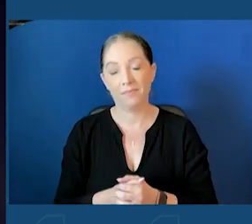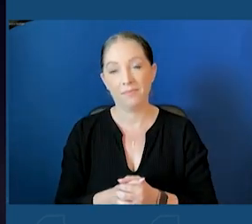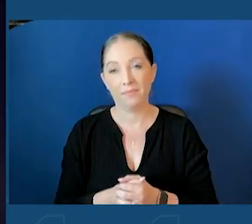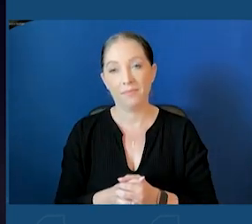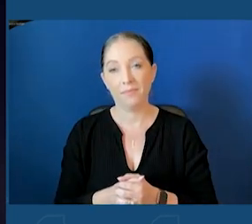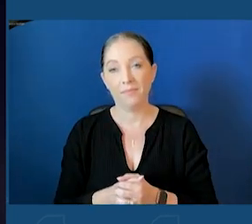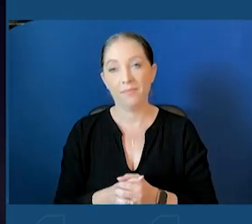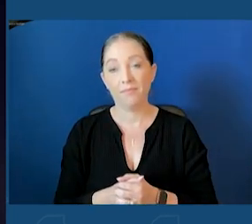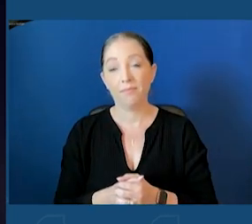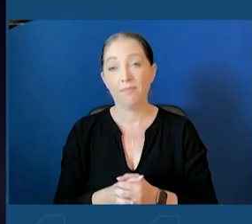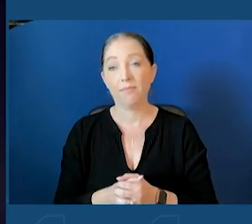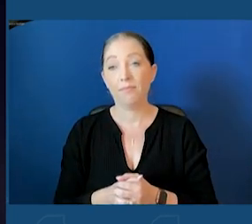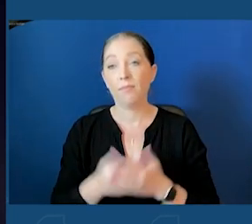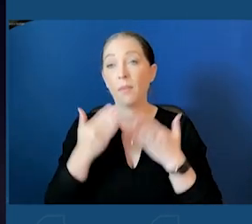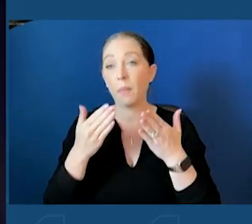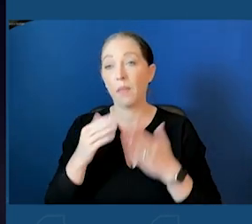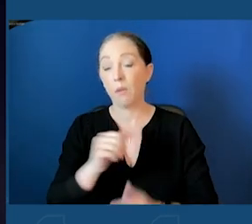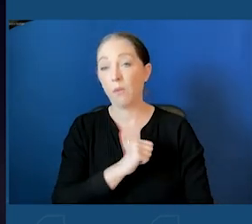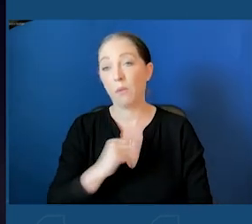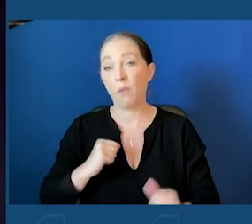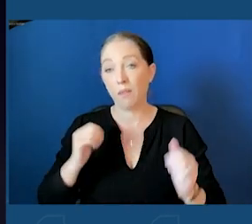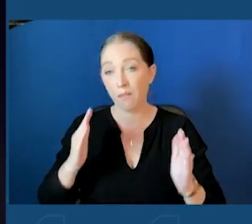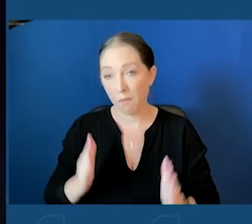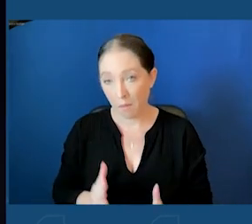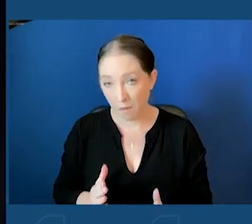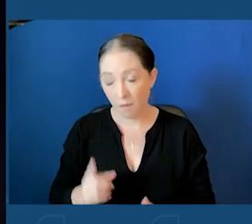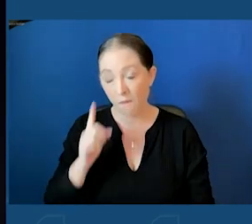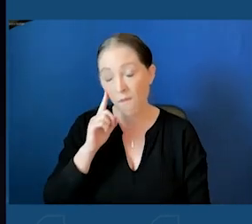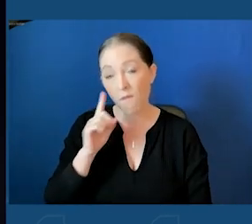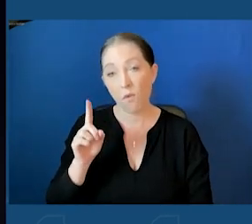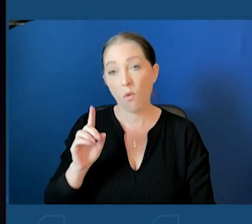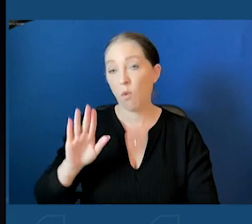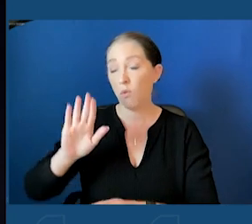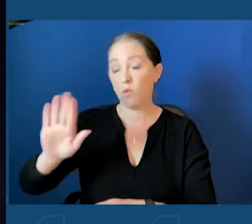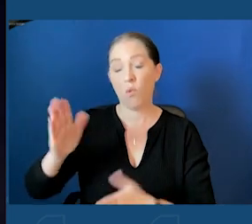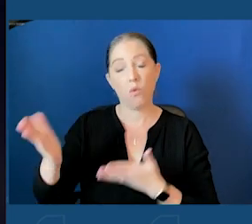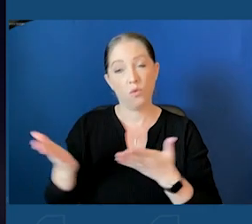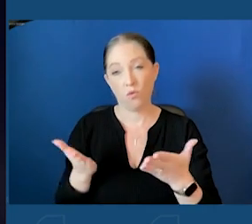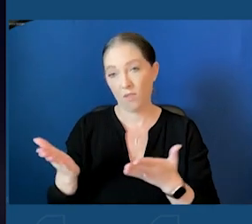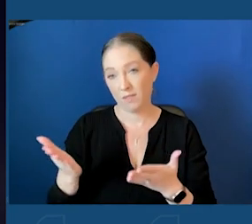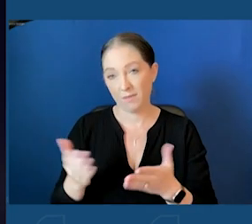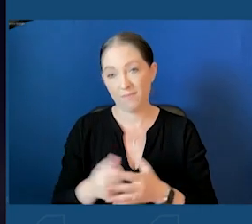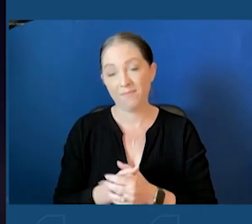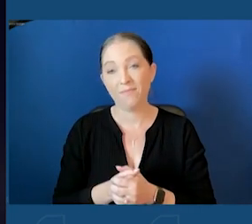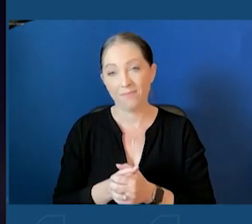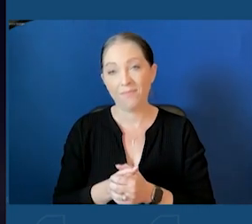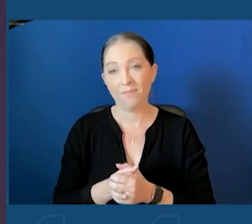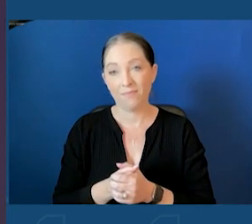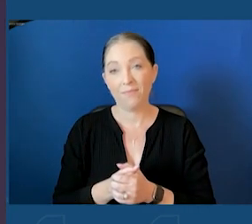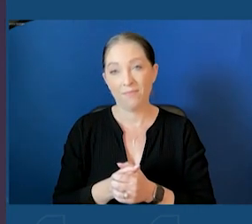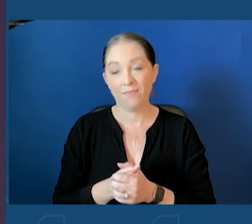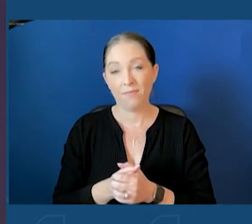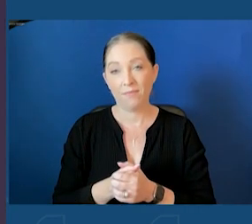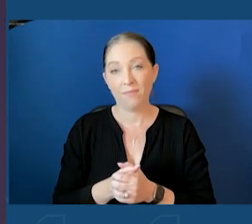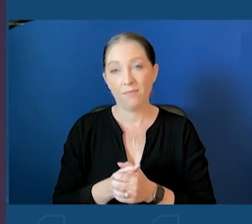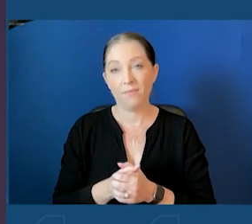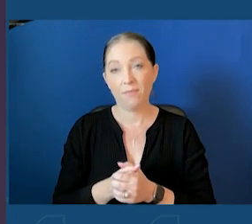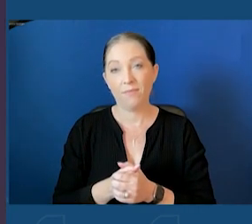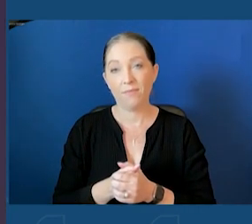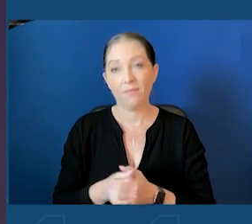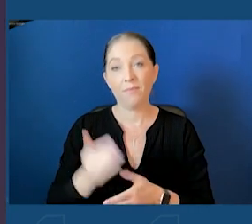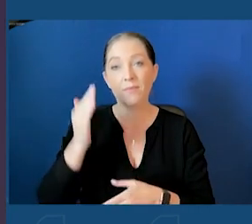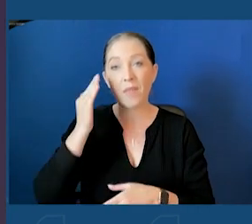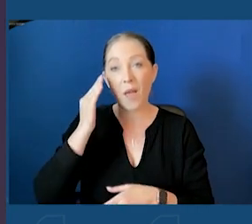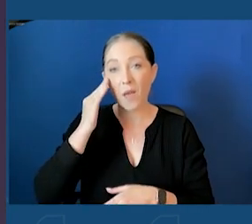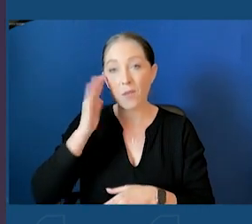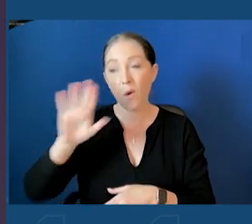And thank you, Assemblyman Rosenthal, for your service. I know the time left